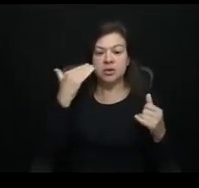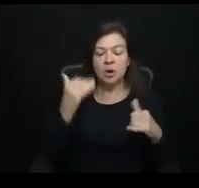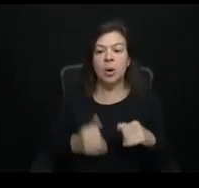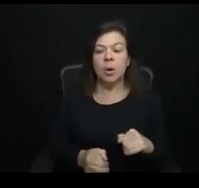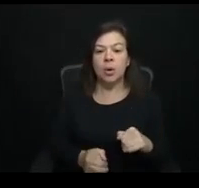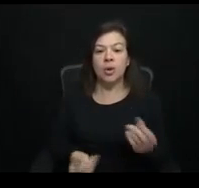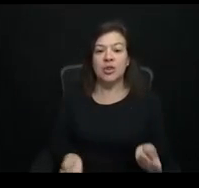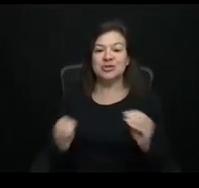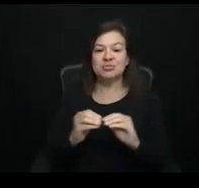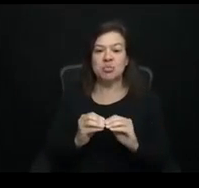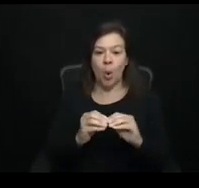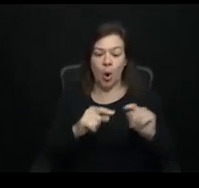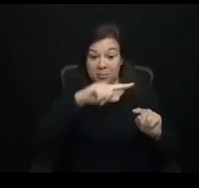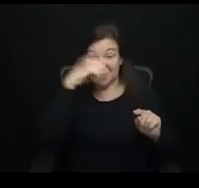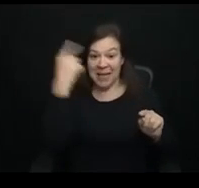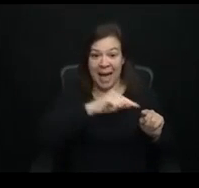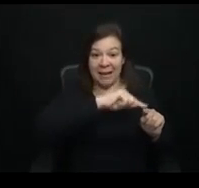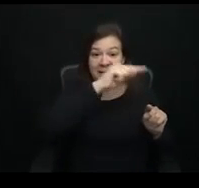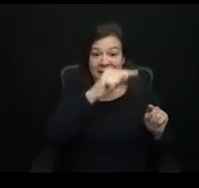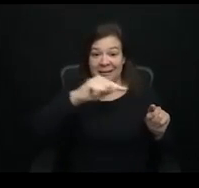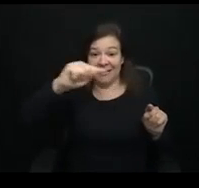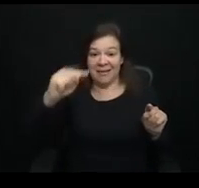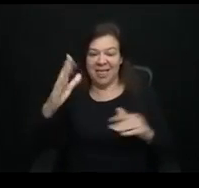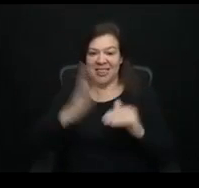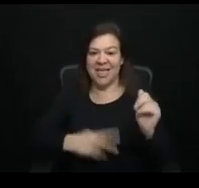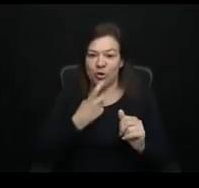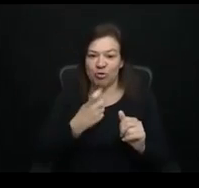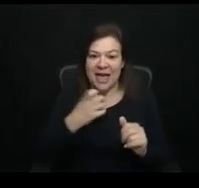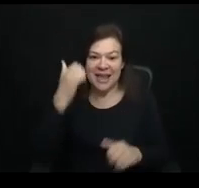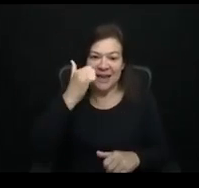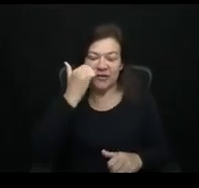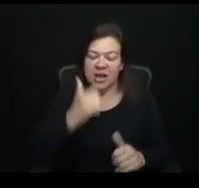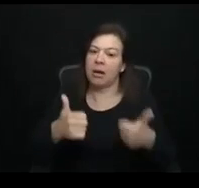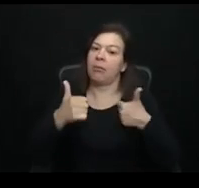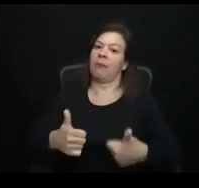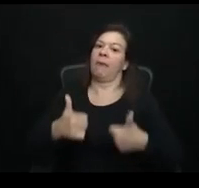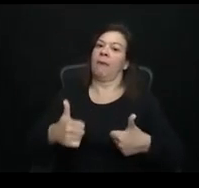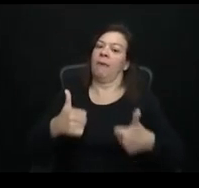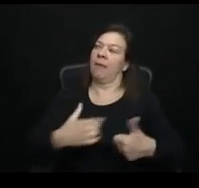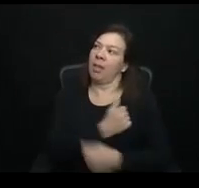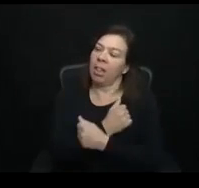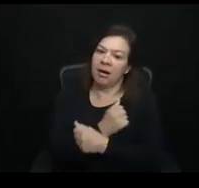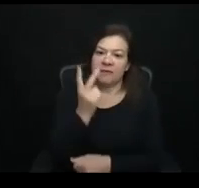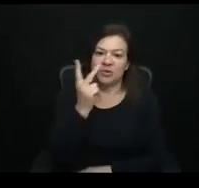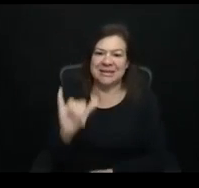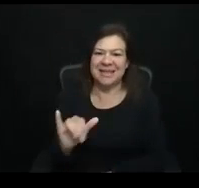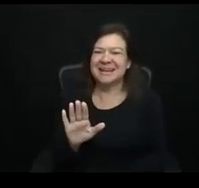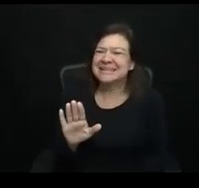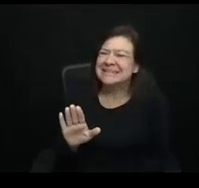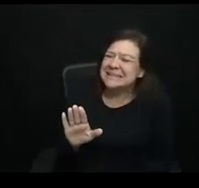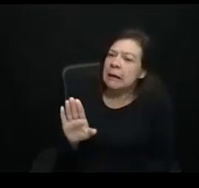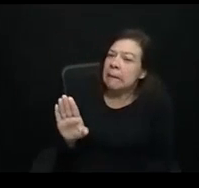black line around that fire every day, and we love to see that, and I sure do too. So, but we're kind of moving